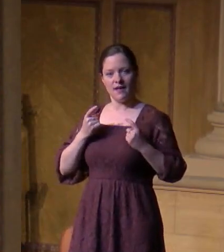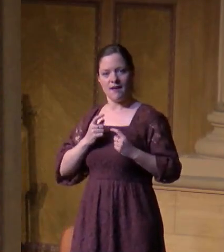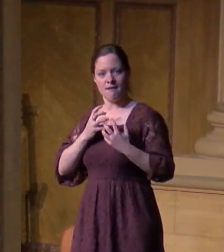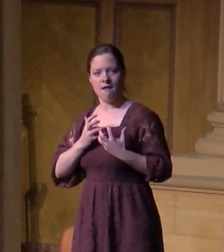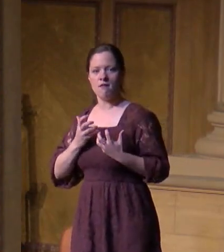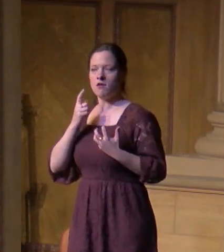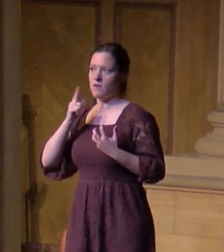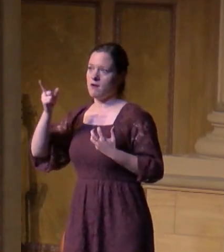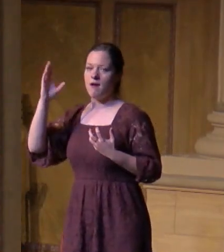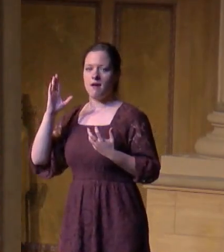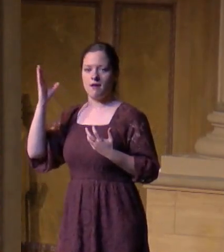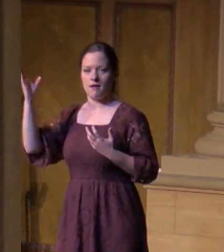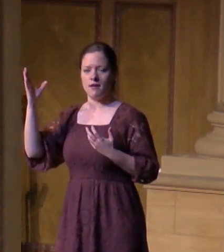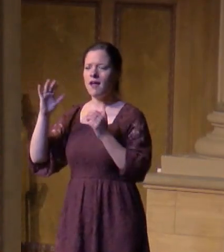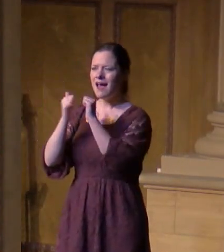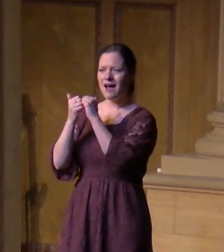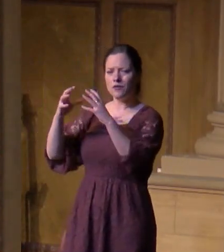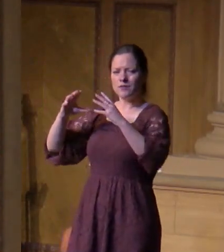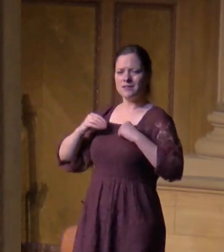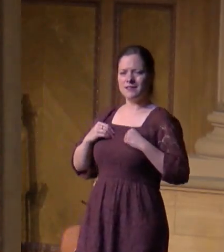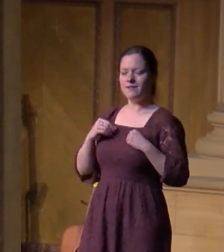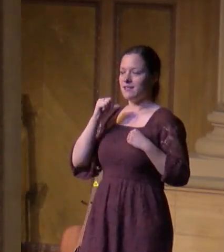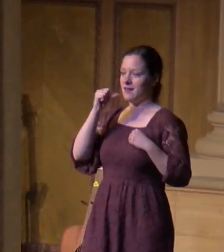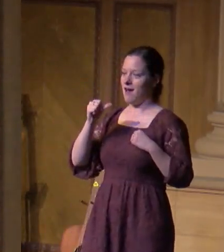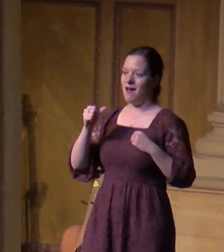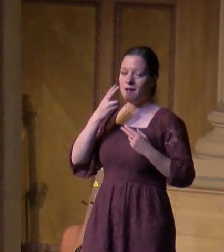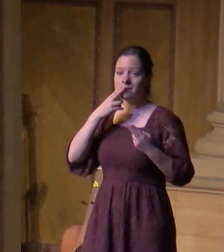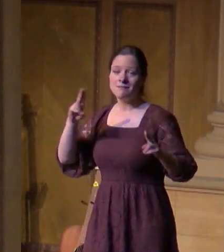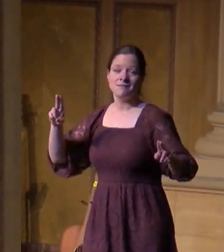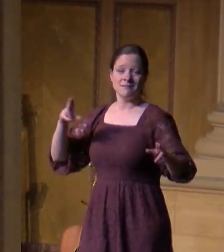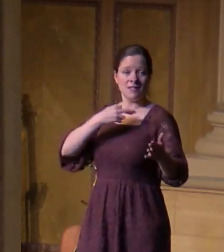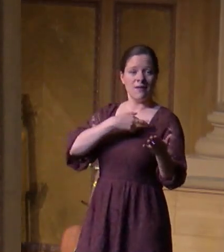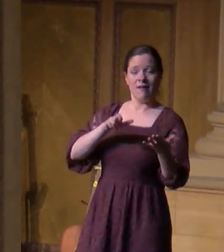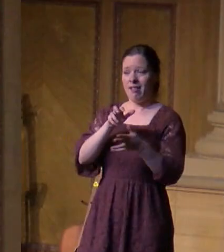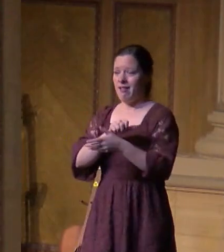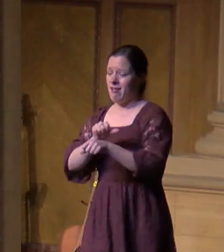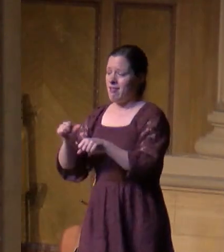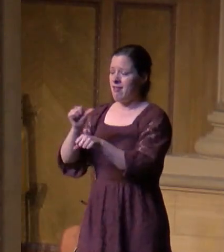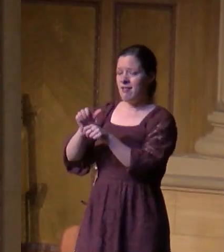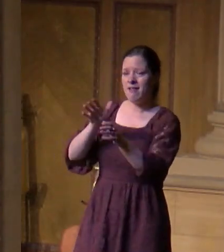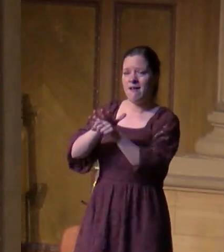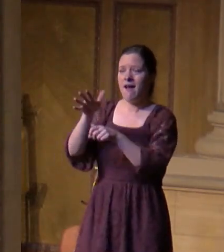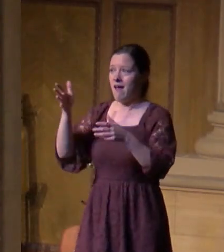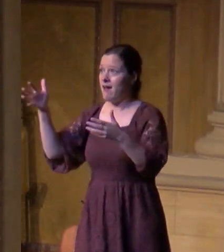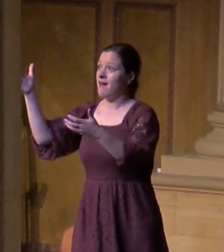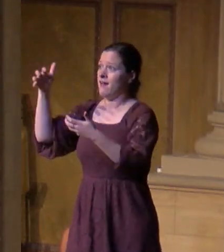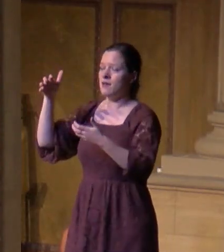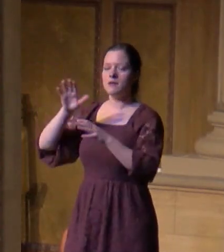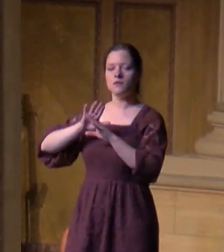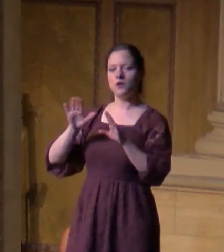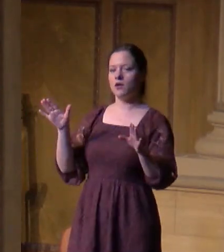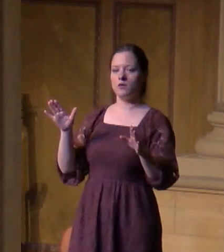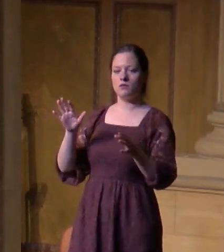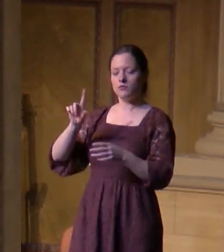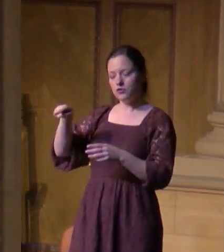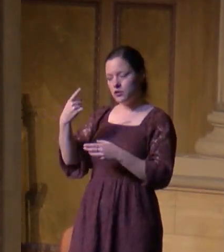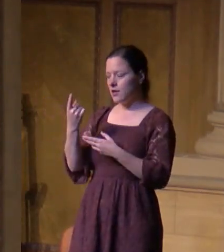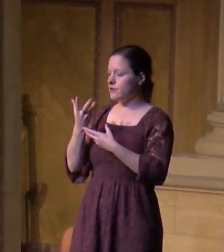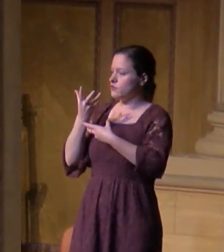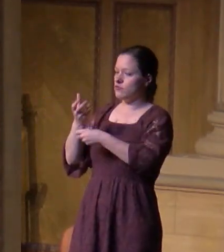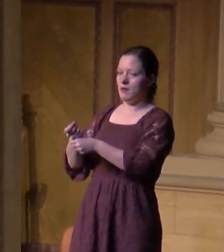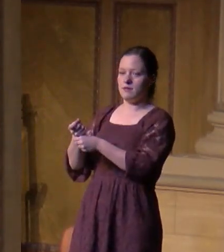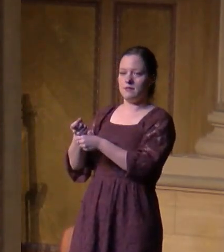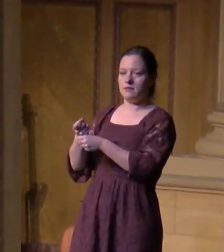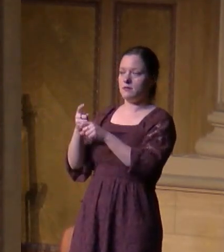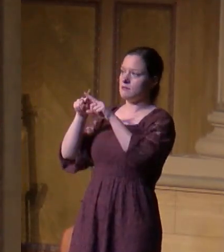but then the way that you receive him as king is not by your doing it's not by your religion it's just by trust by believing that Jesus Christ